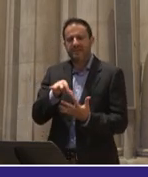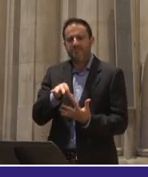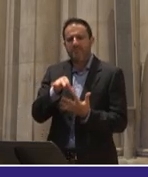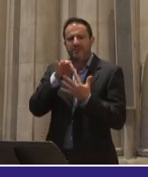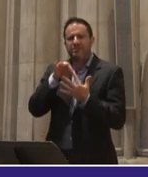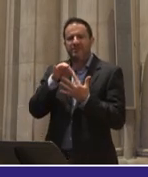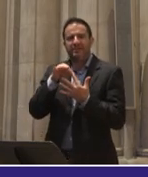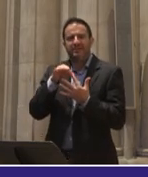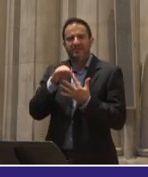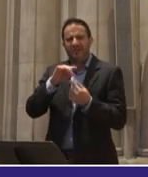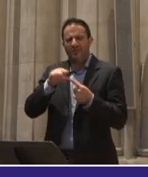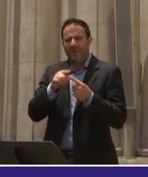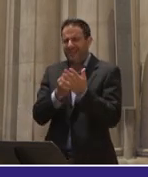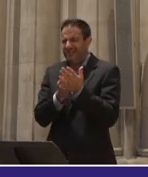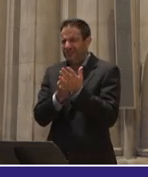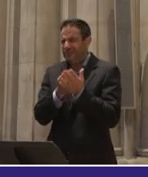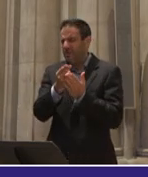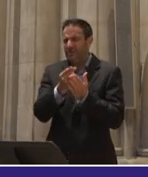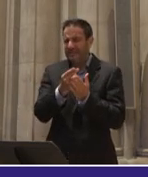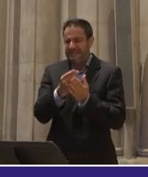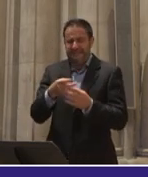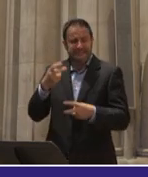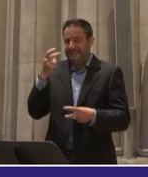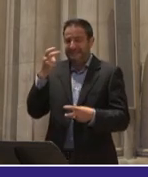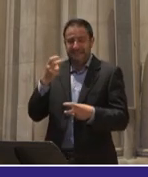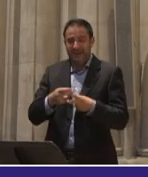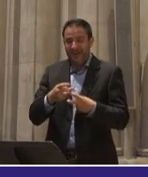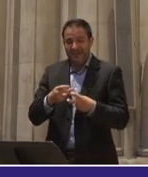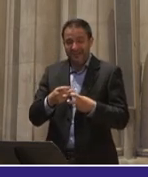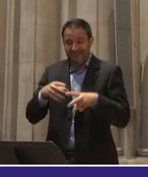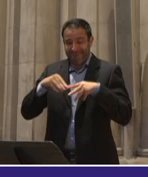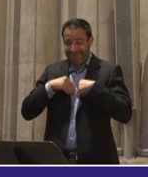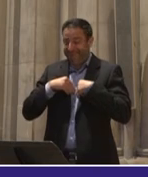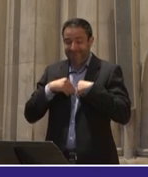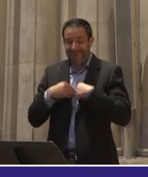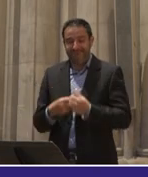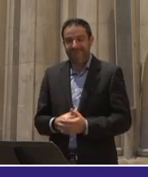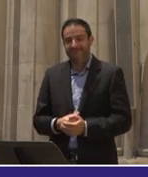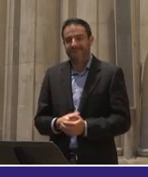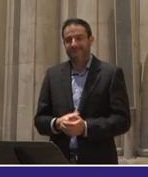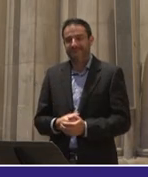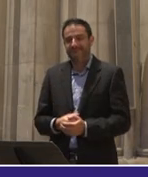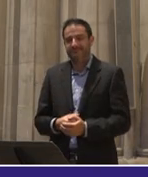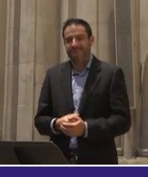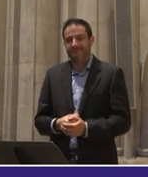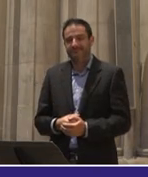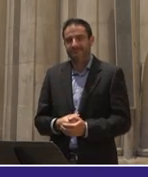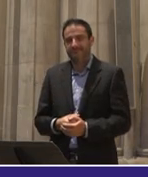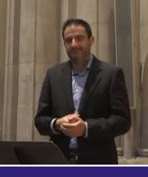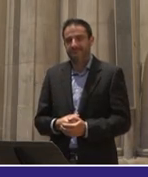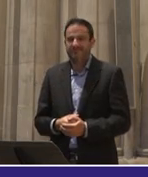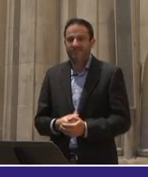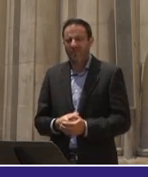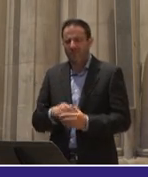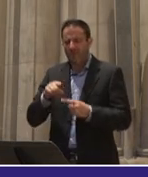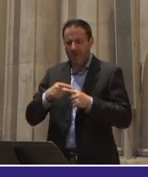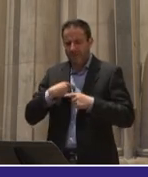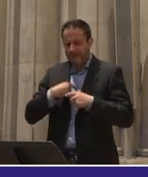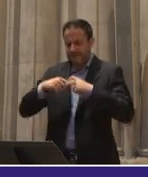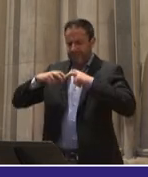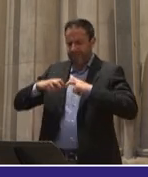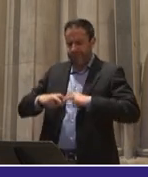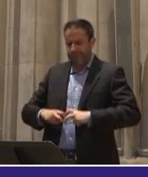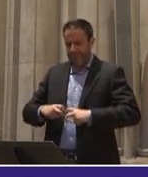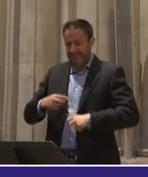when the truth is hard to hear. And while what we discover about ourselves is